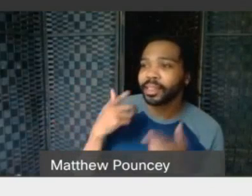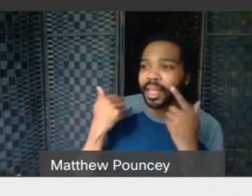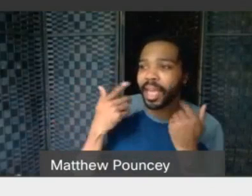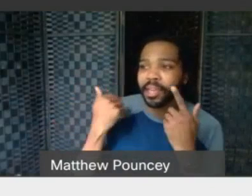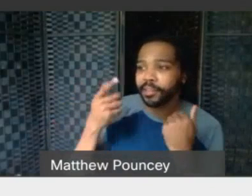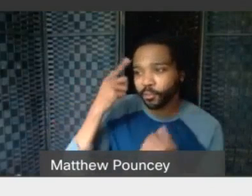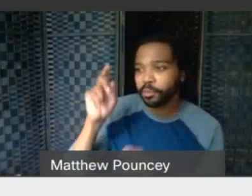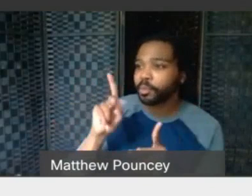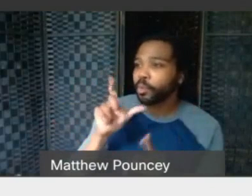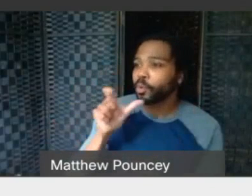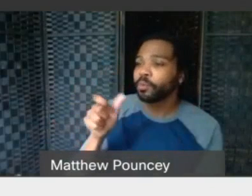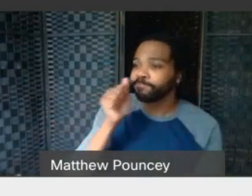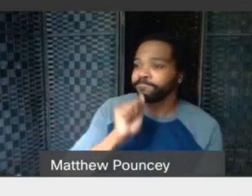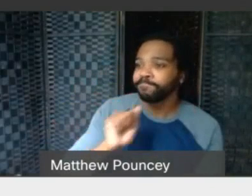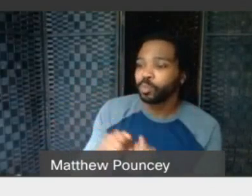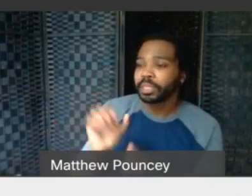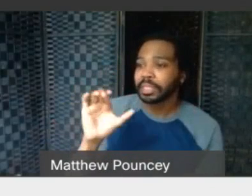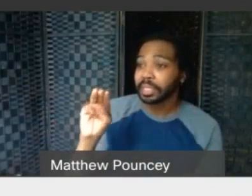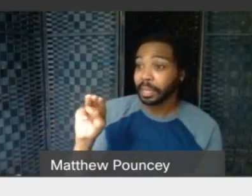with CMS, you would understand that.